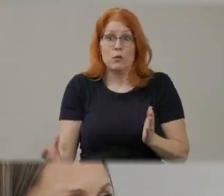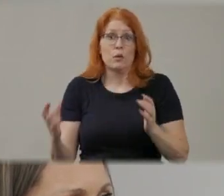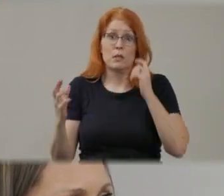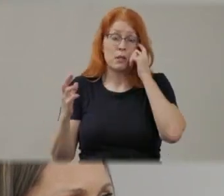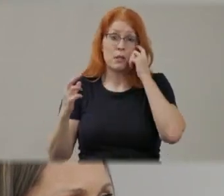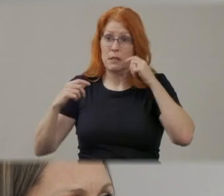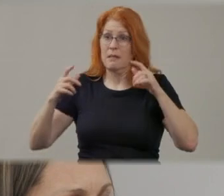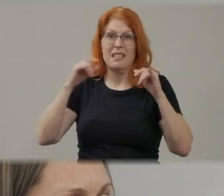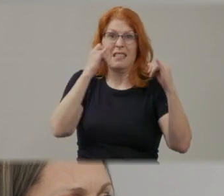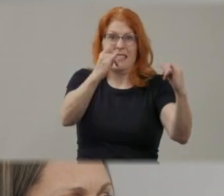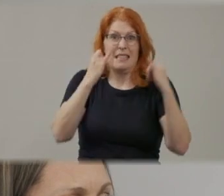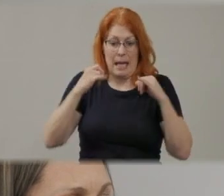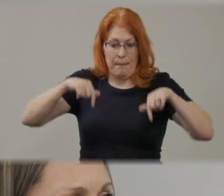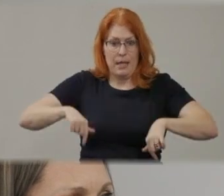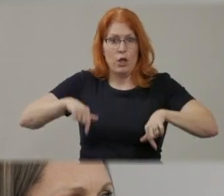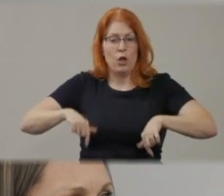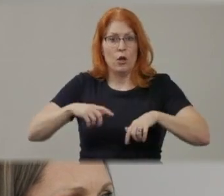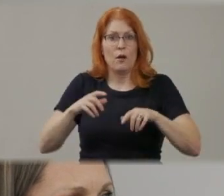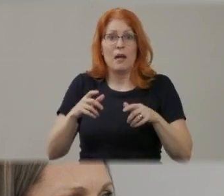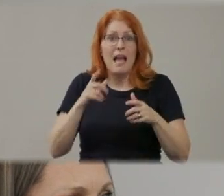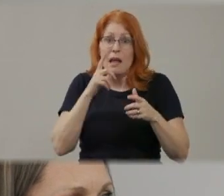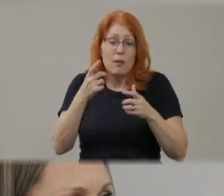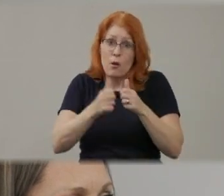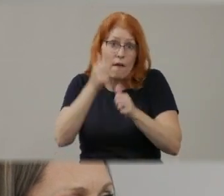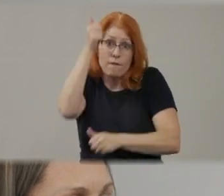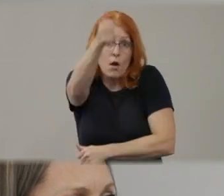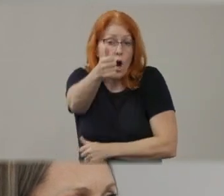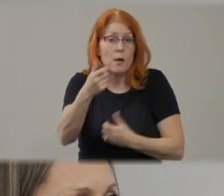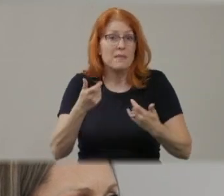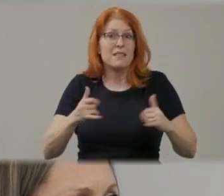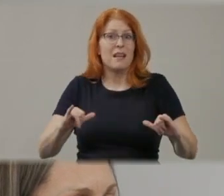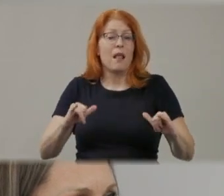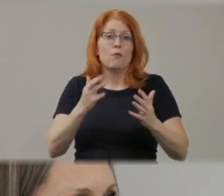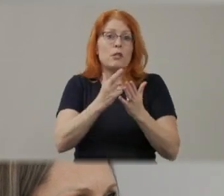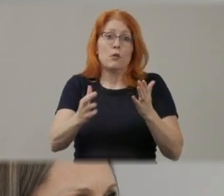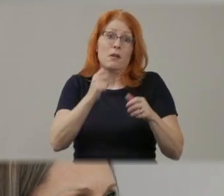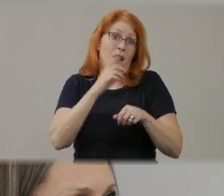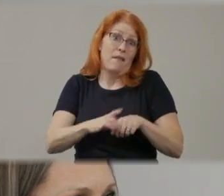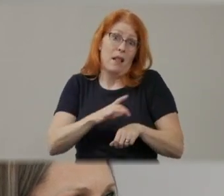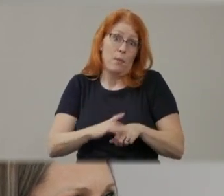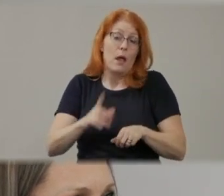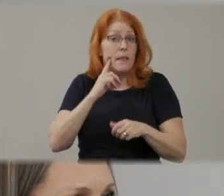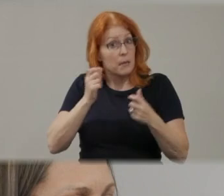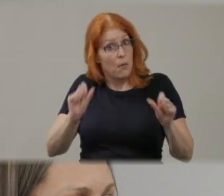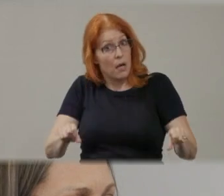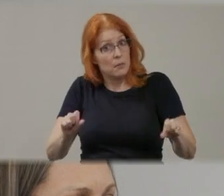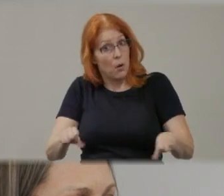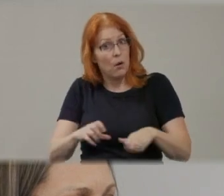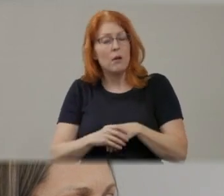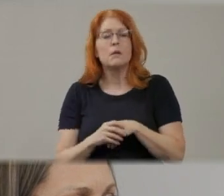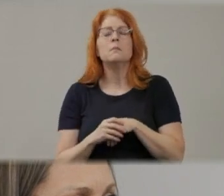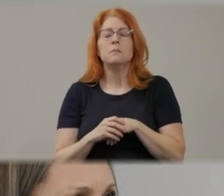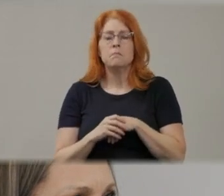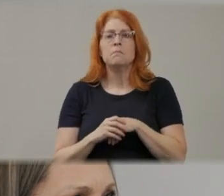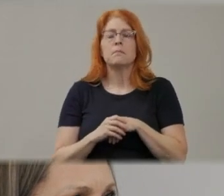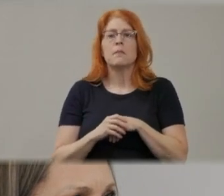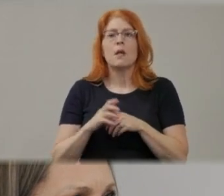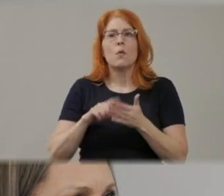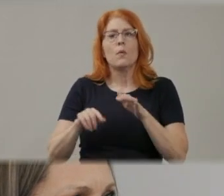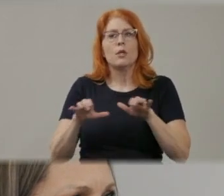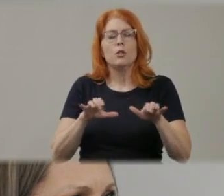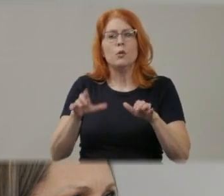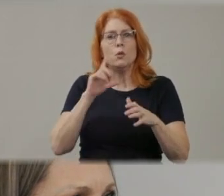in the Valley. And they're not that far away, but that is a definite possibility. And again, things that we can do to address